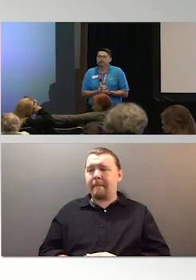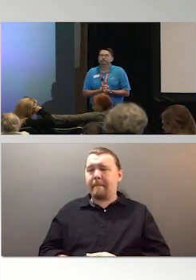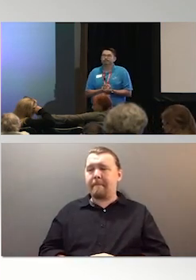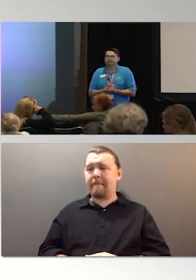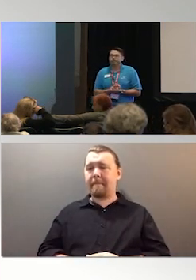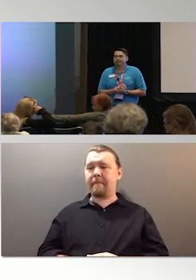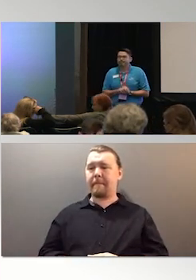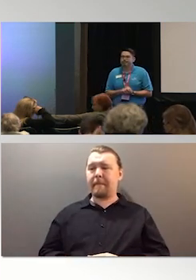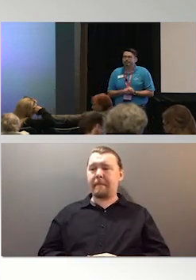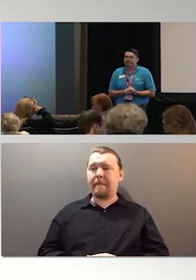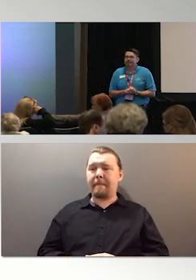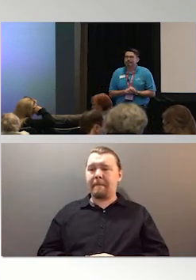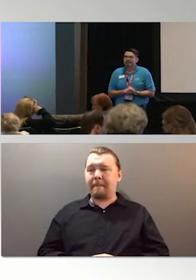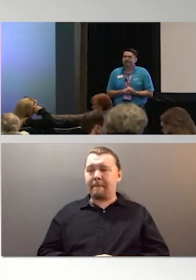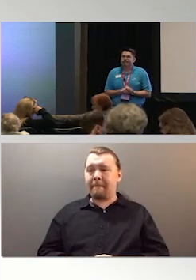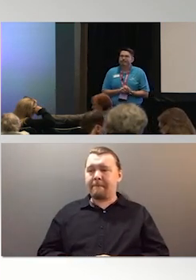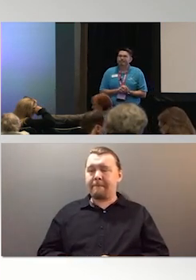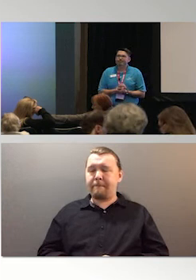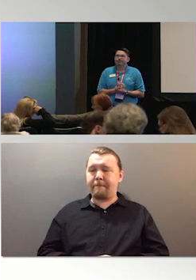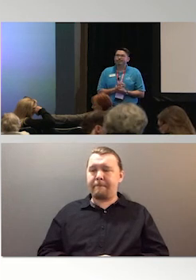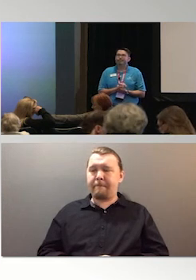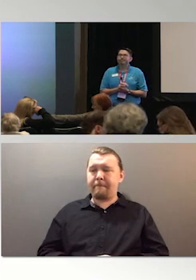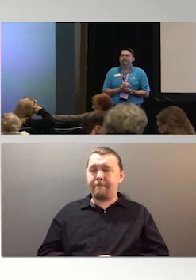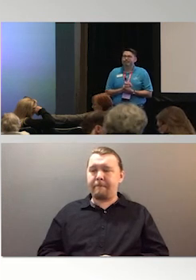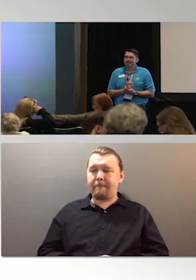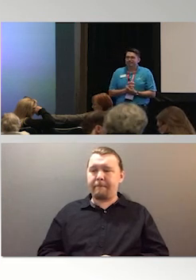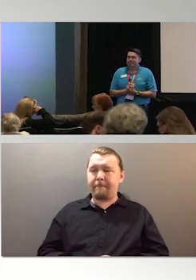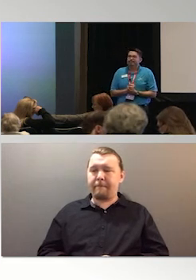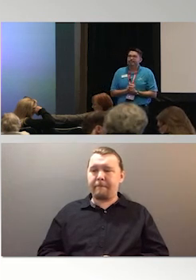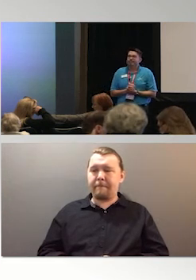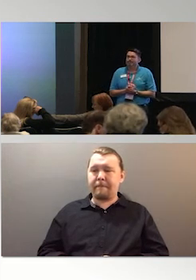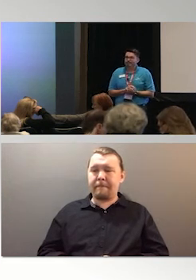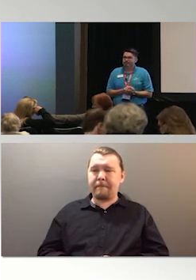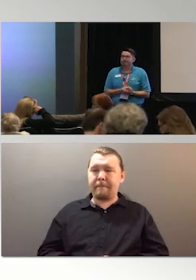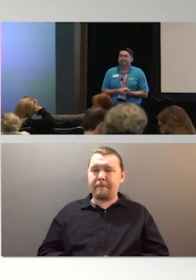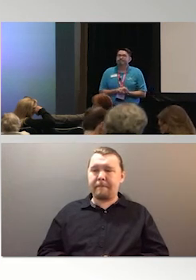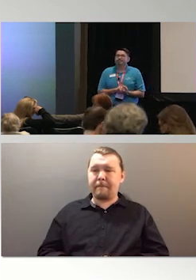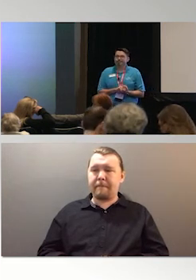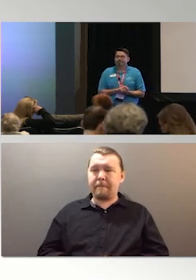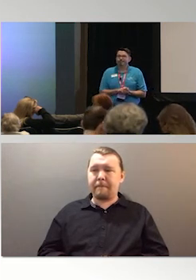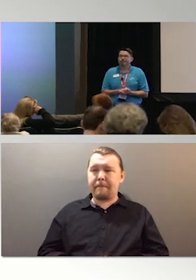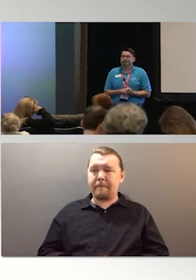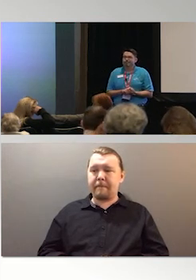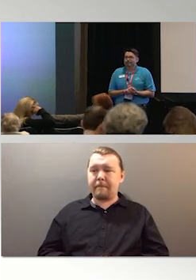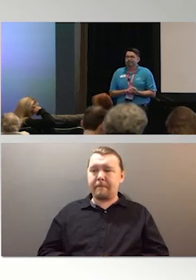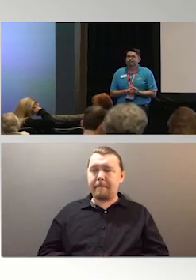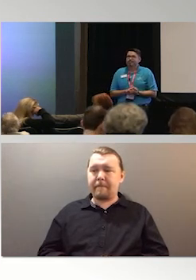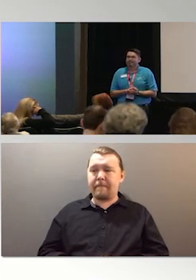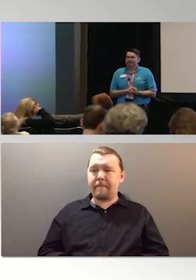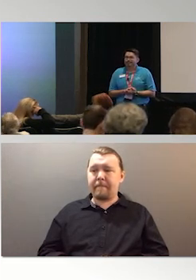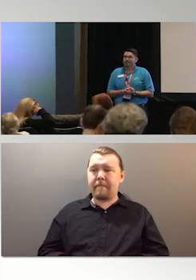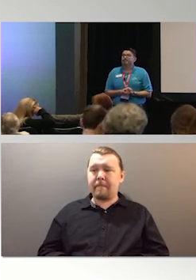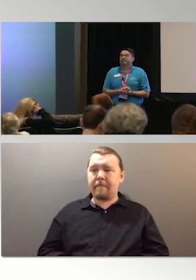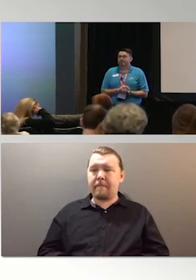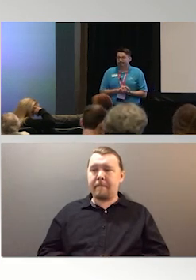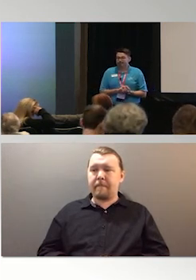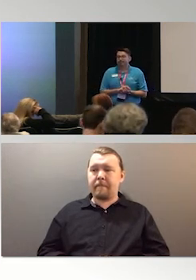account, it's gonna be just to be there to accommodate, because of the things that you're saying, housing,